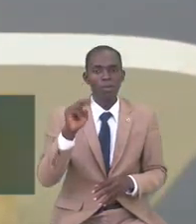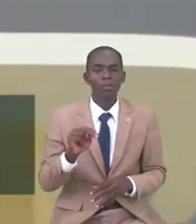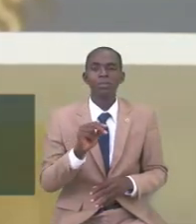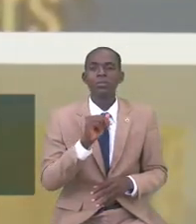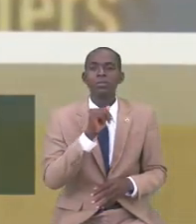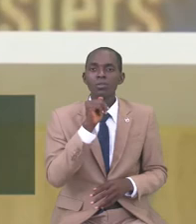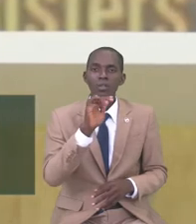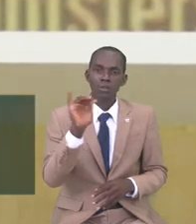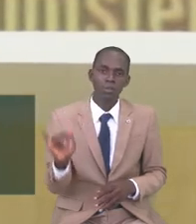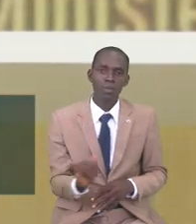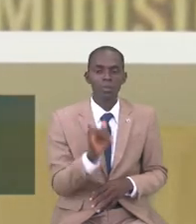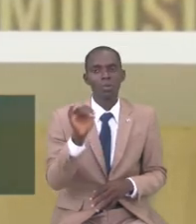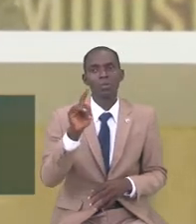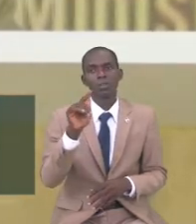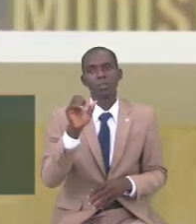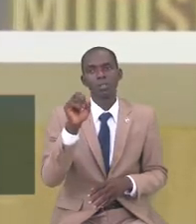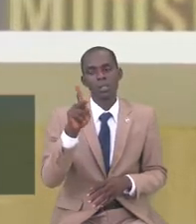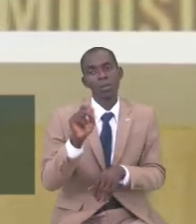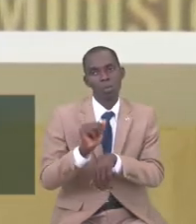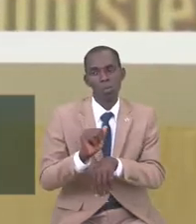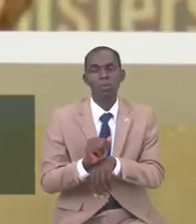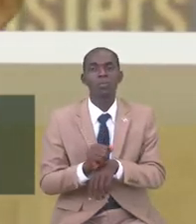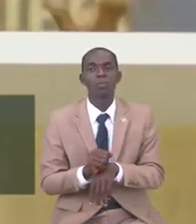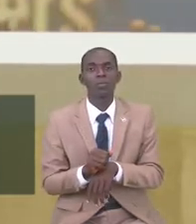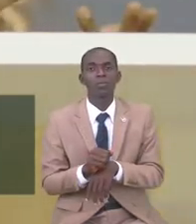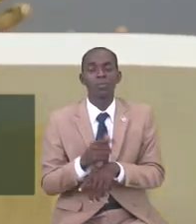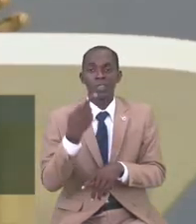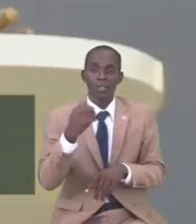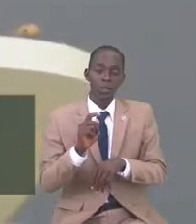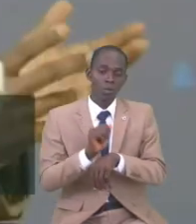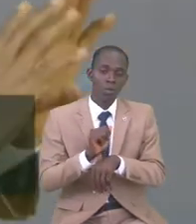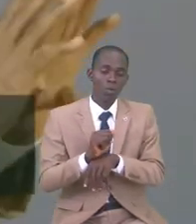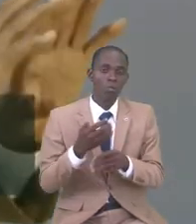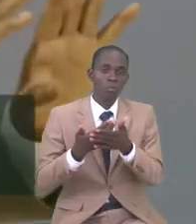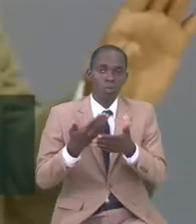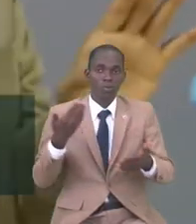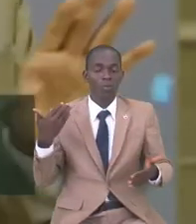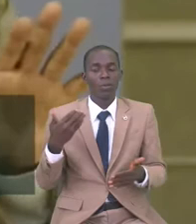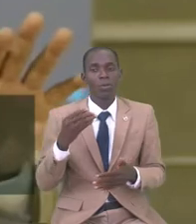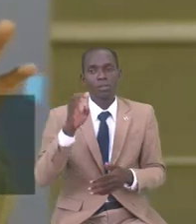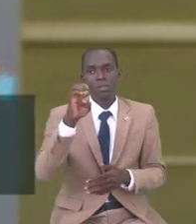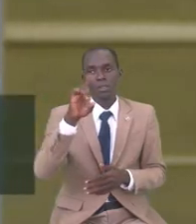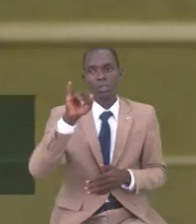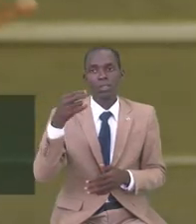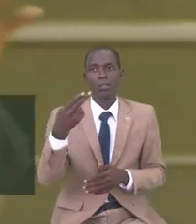uncommon task. The task before Elijah was